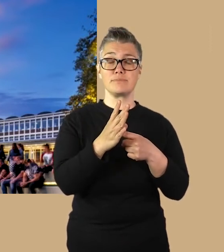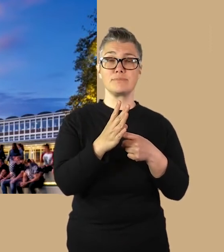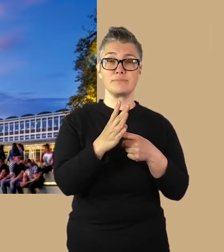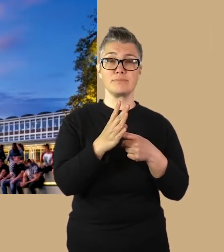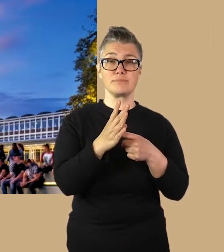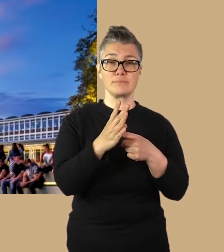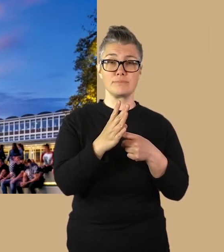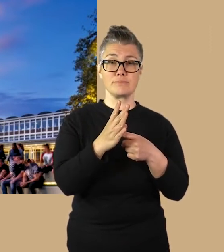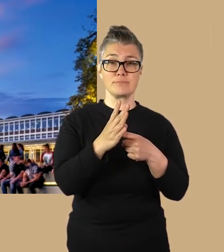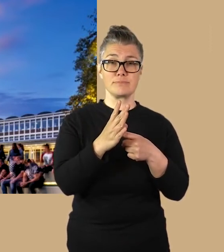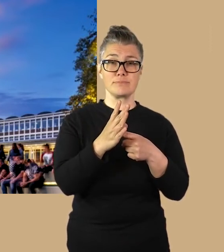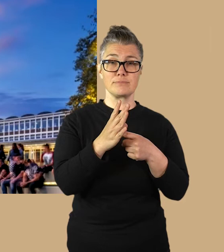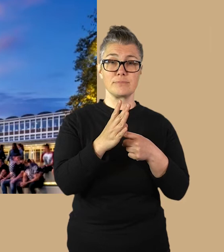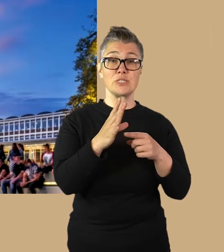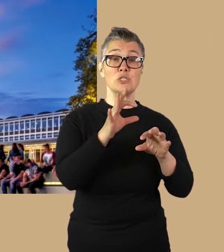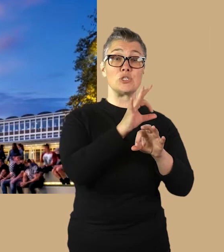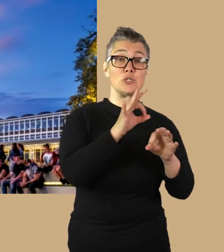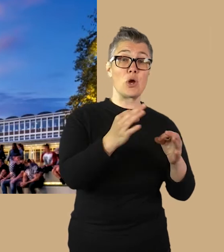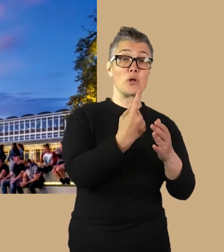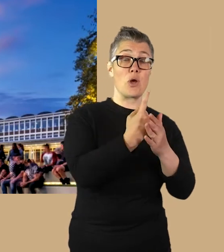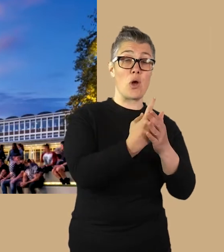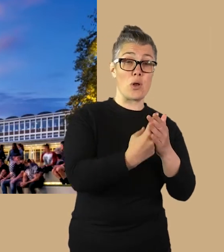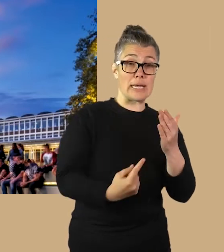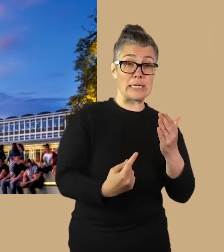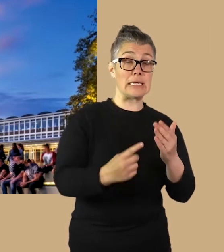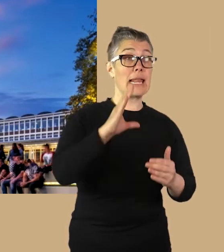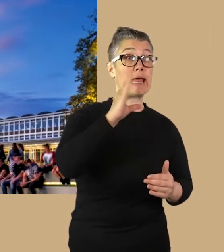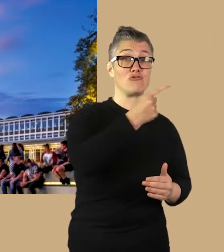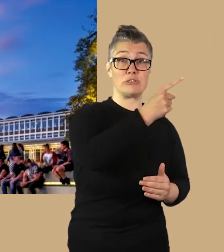that actual not only